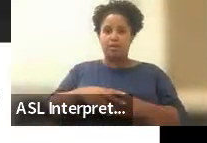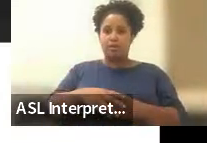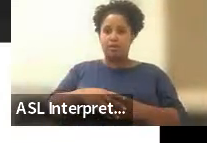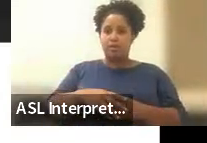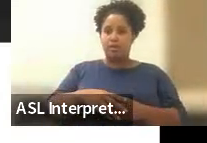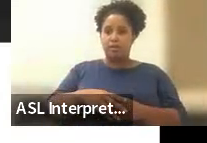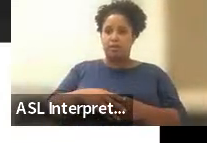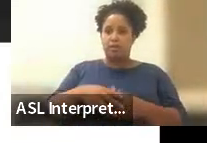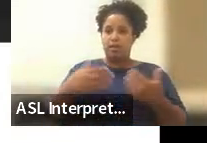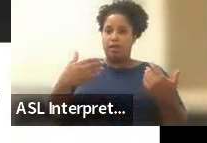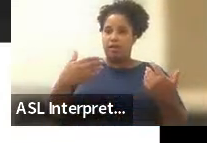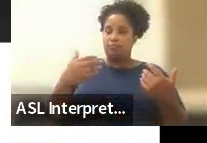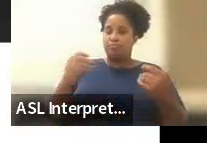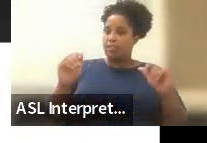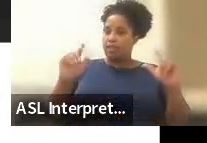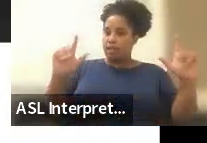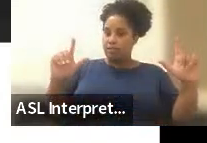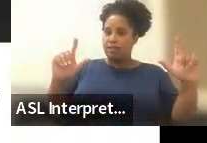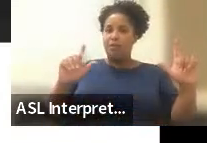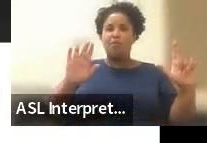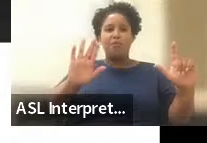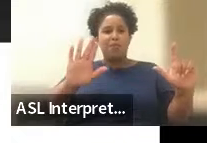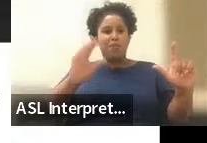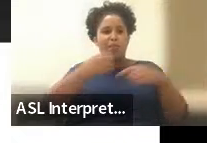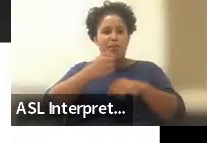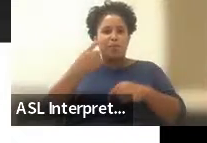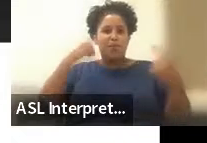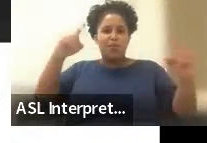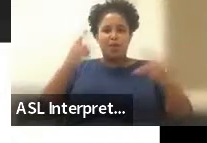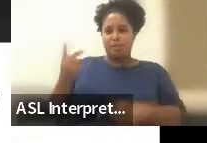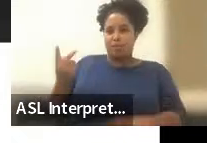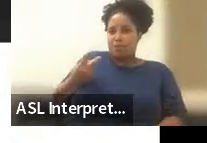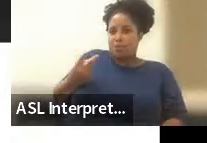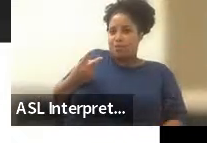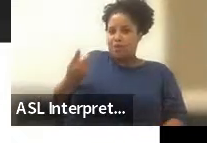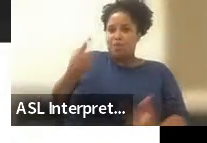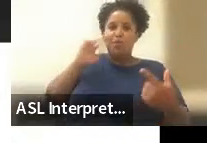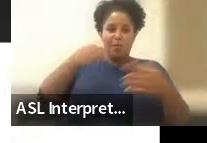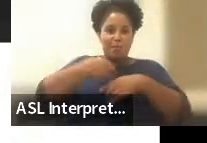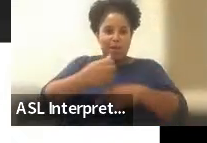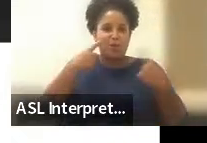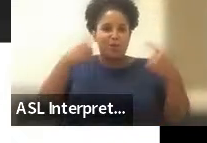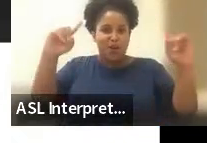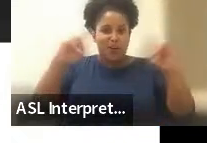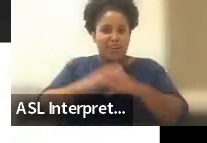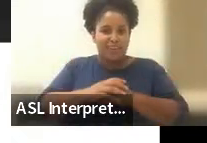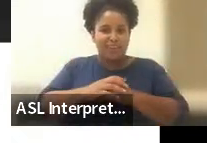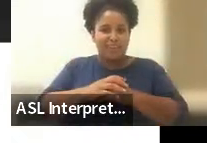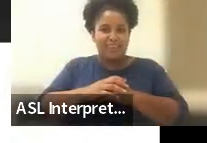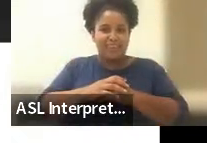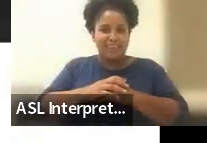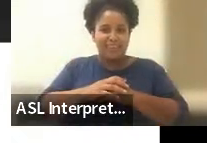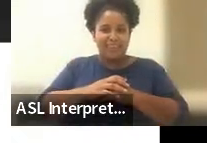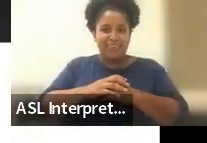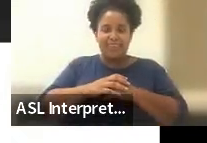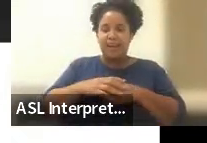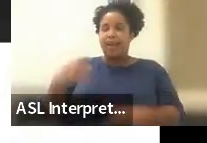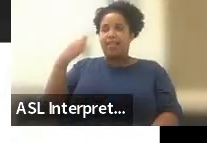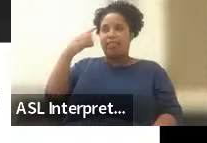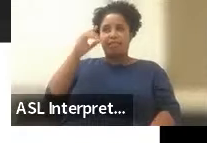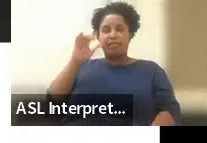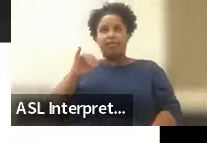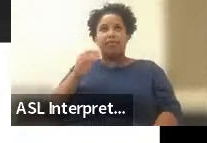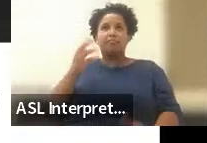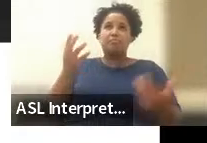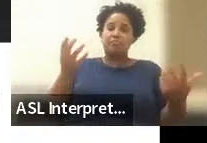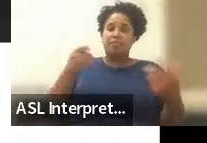at these slides. We'll make it work between you and I. We'll make it work. All right. I think I